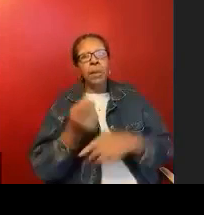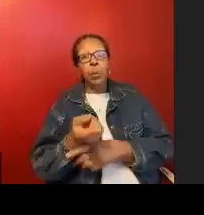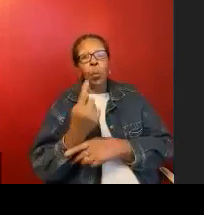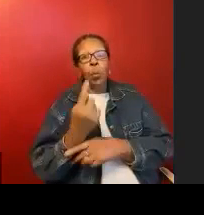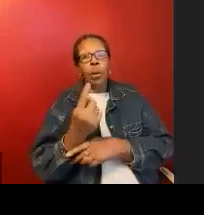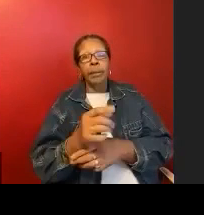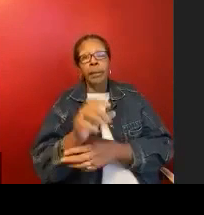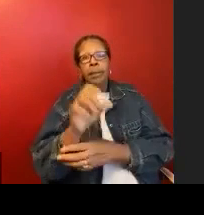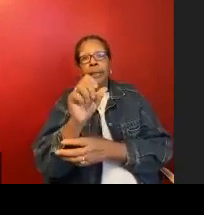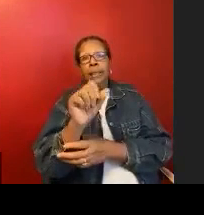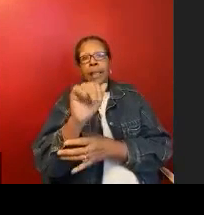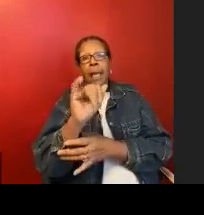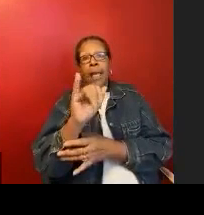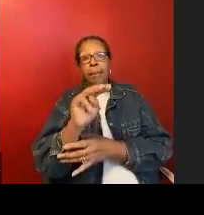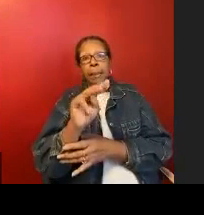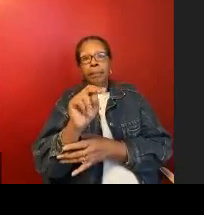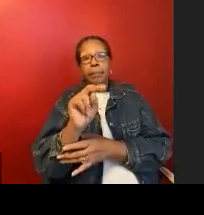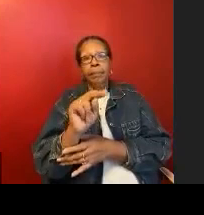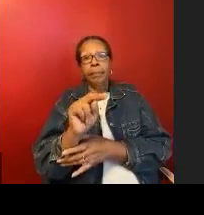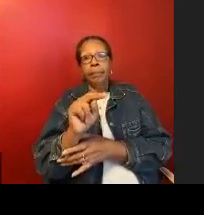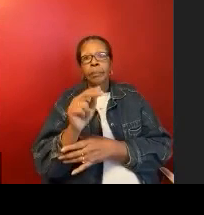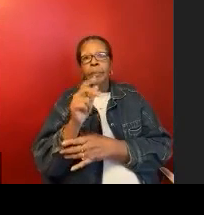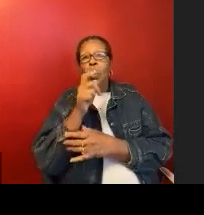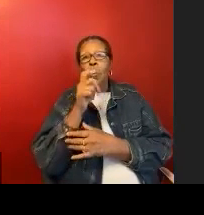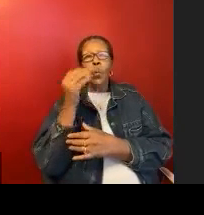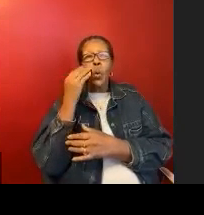anybody know what Simon's nickname was?